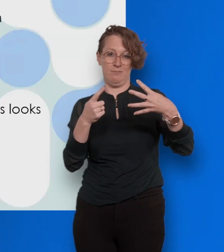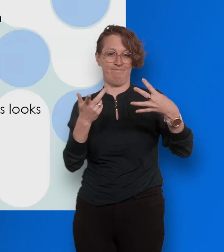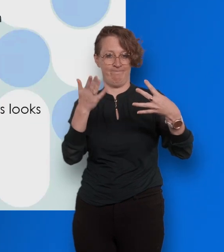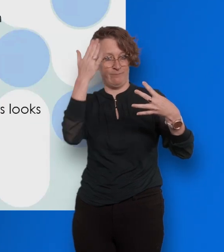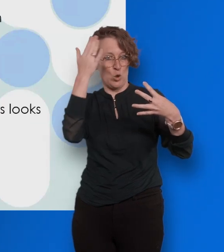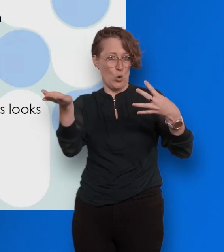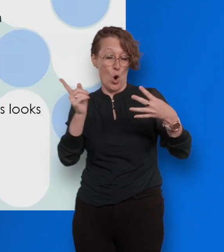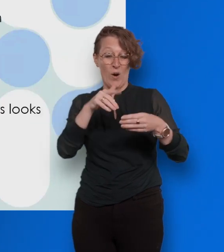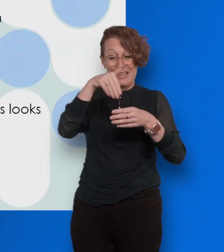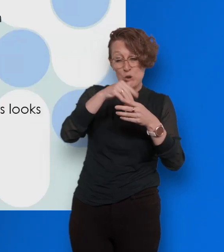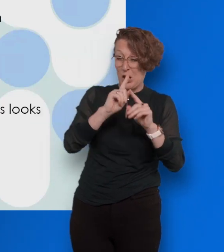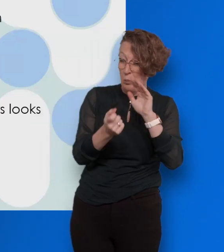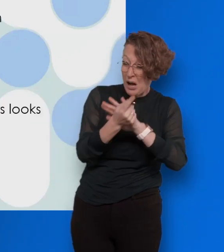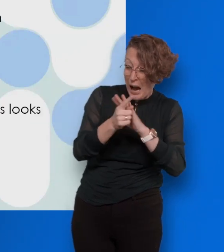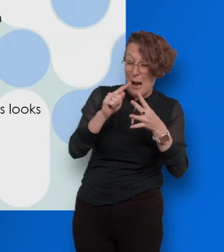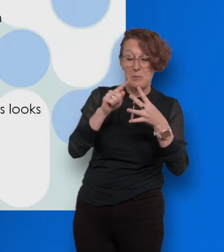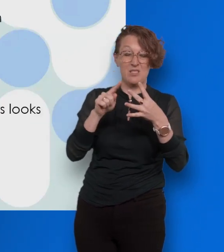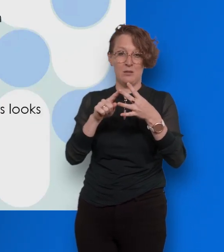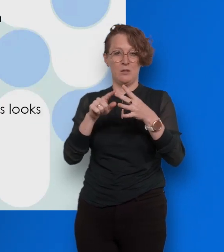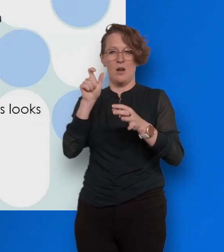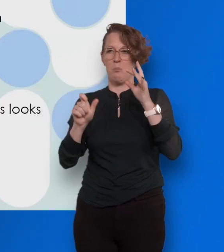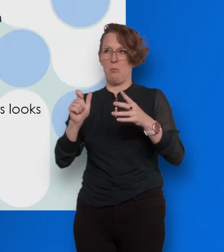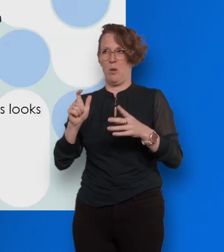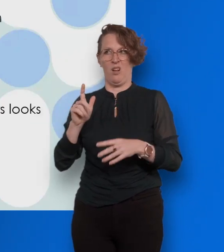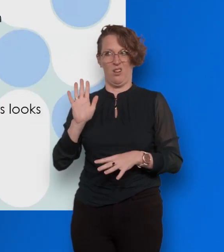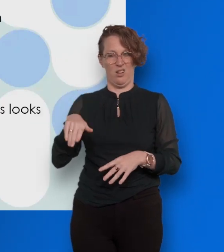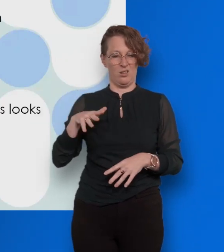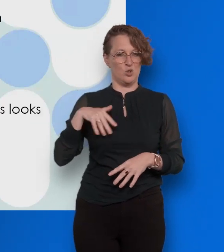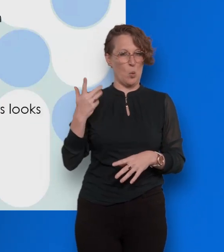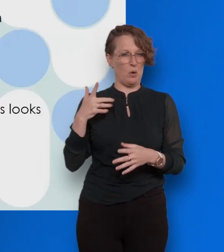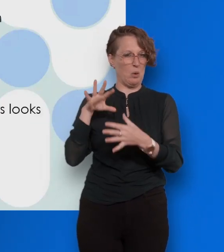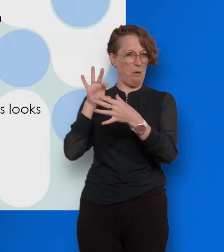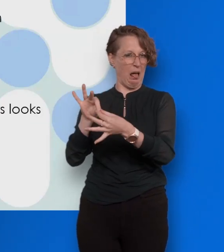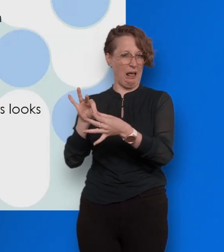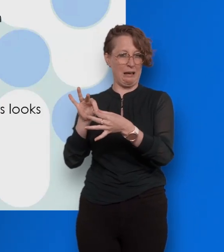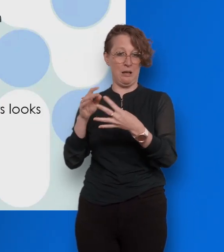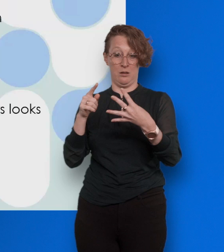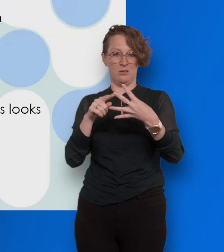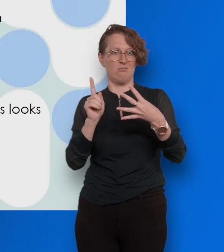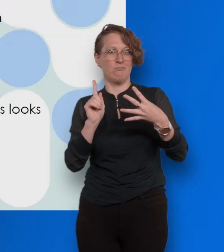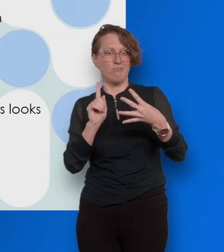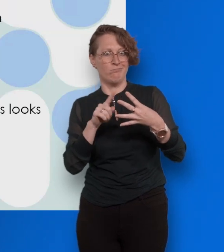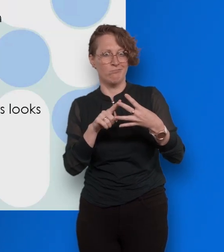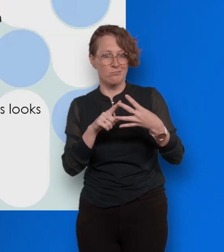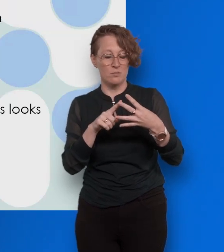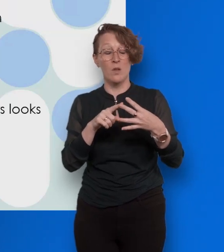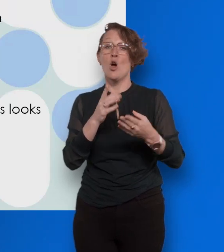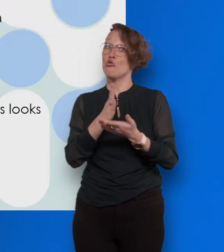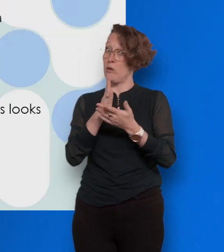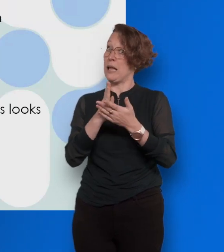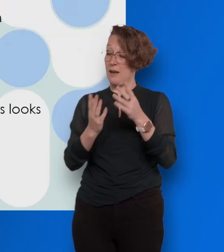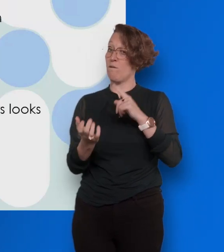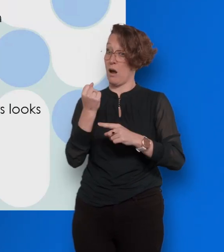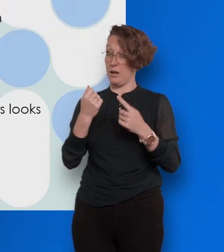on internally, what really dissuades people from applying. We did find